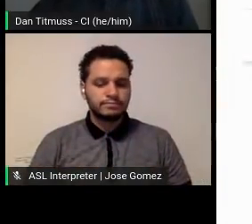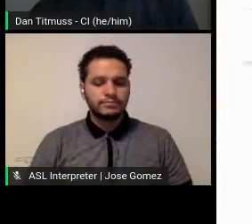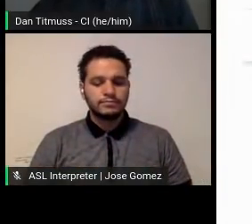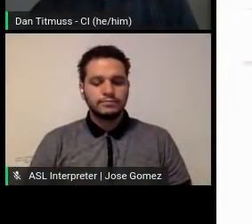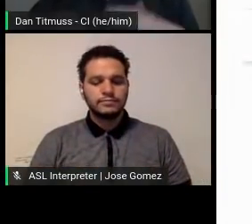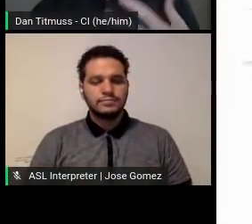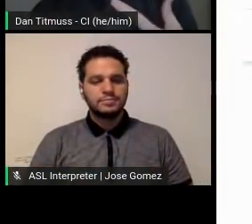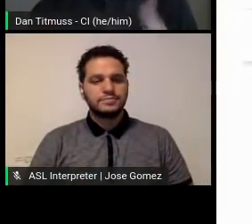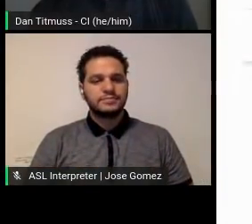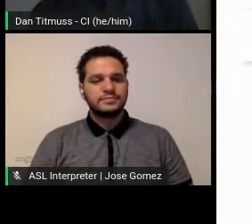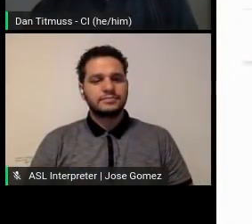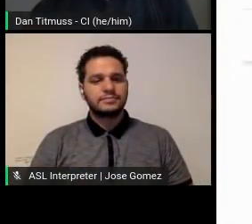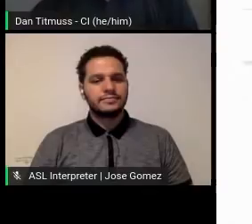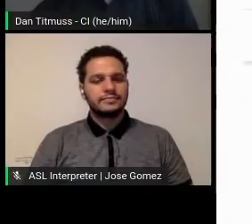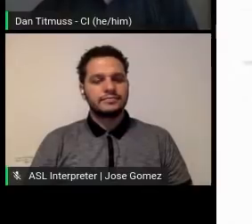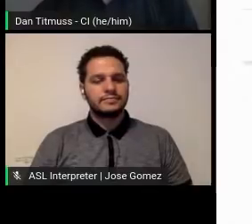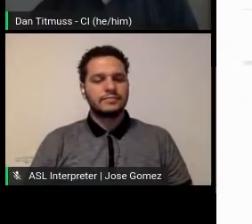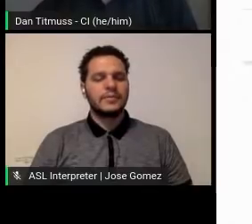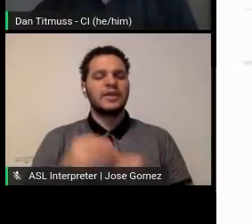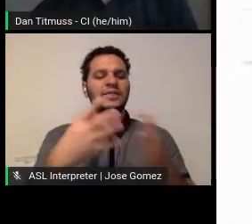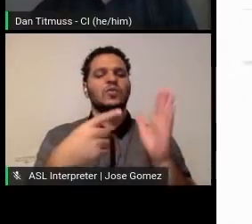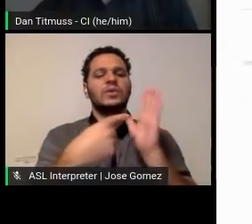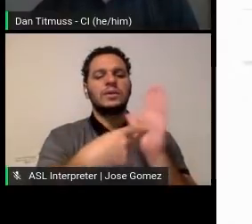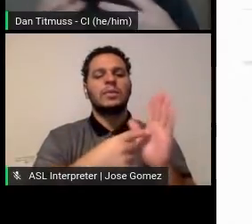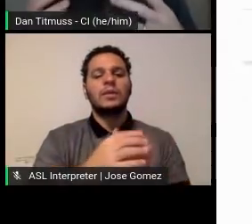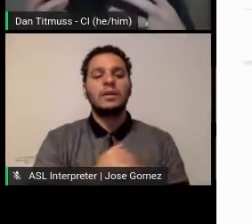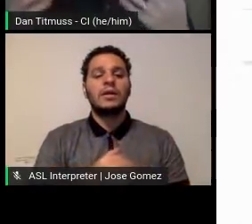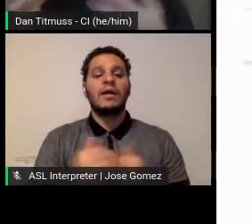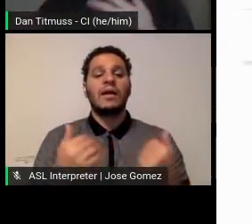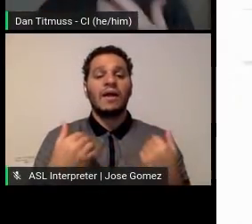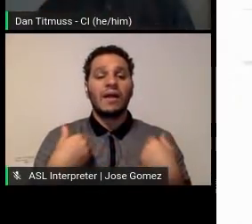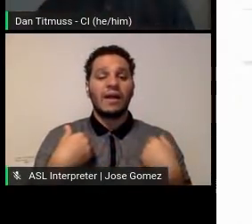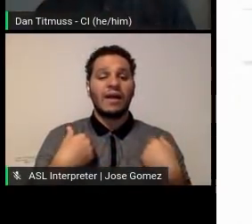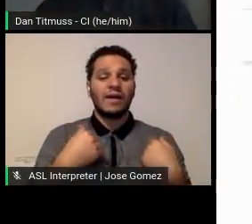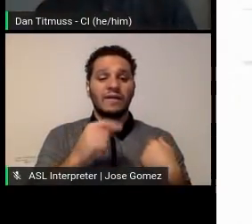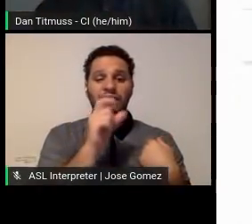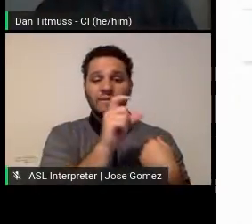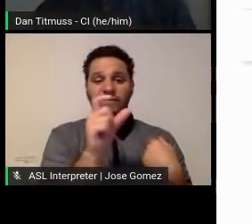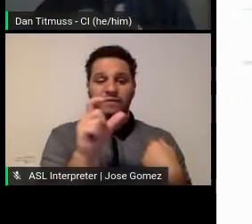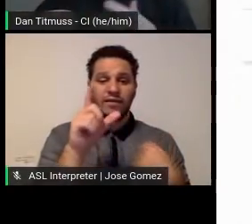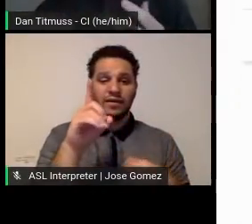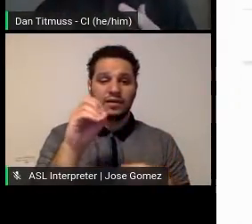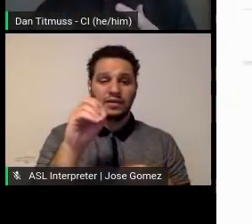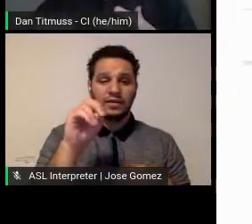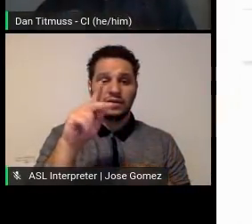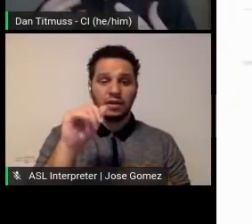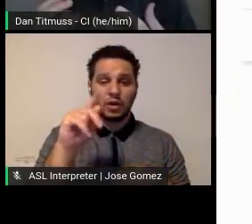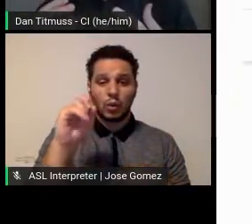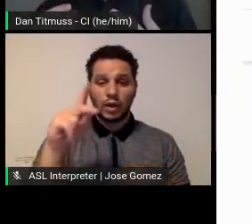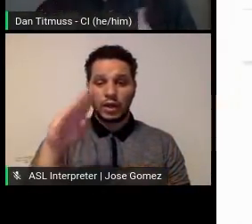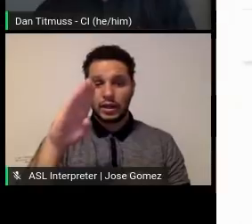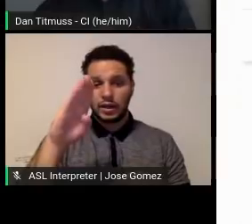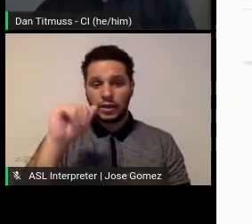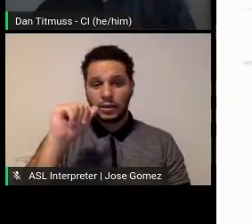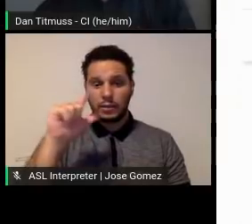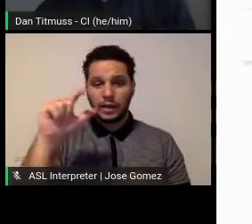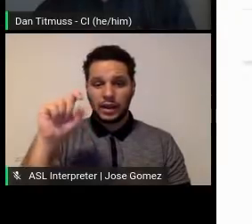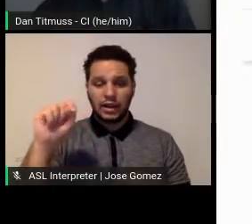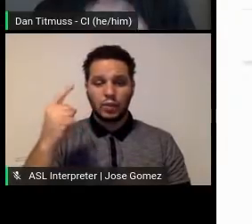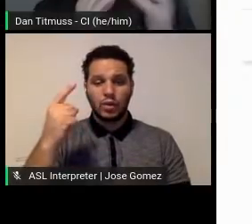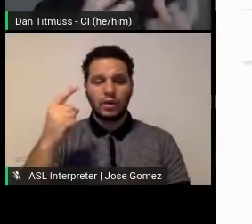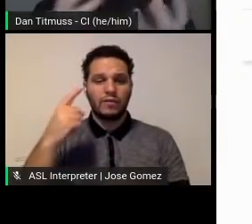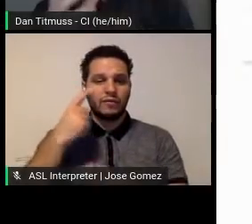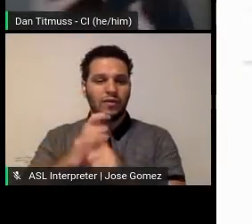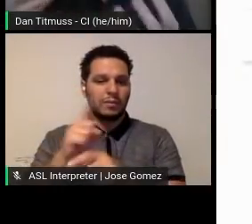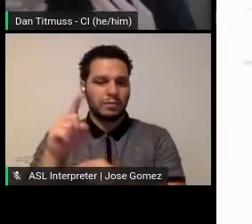And I'll just provide an example here. We have characters in Don Quixote Ballet. So we've got a piece here from Ballet Met,